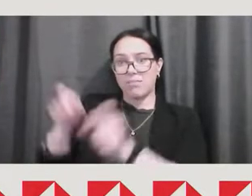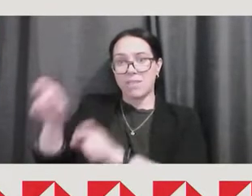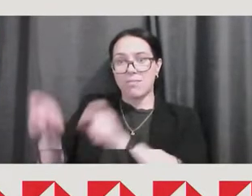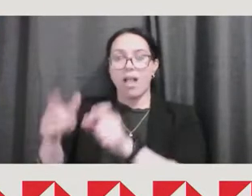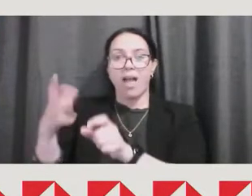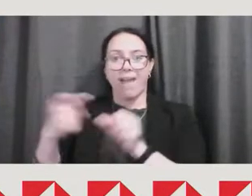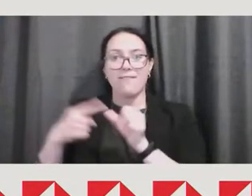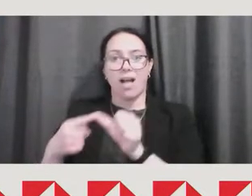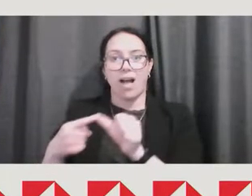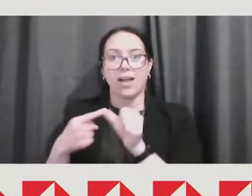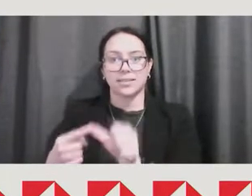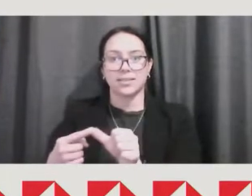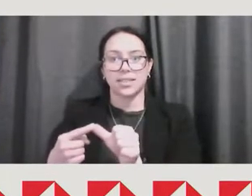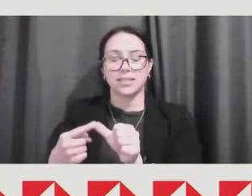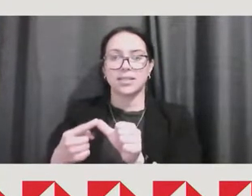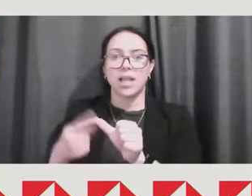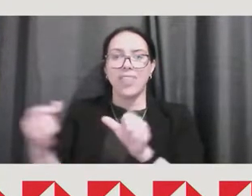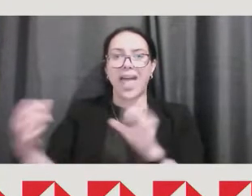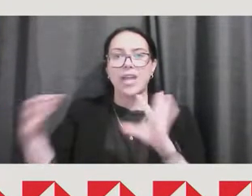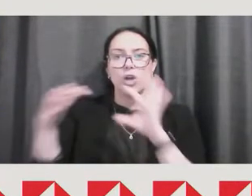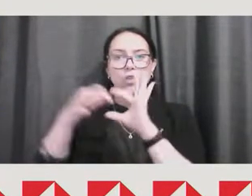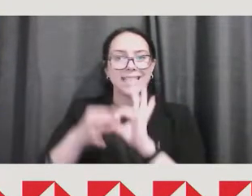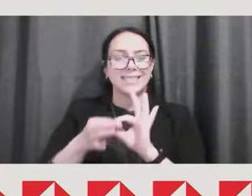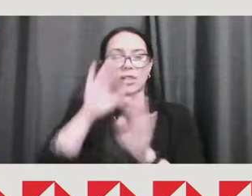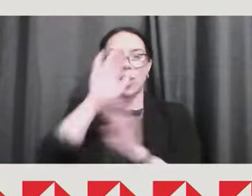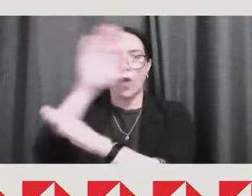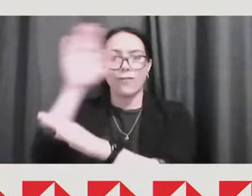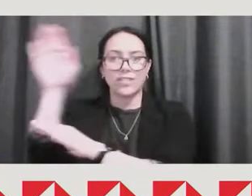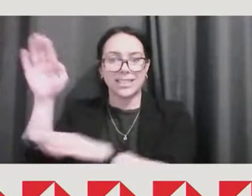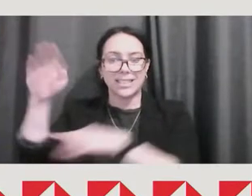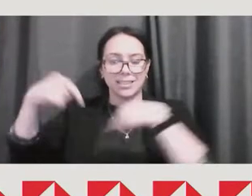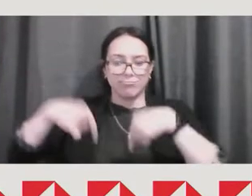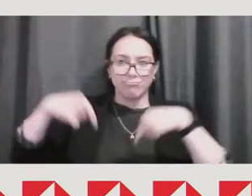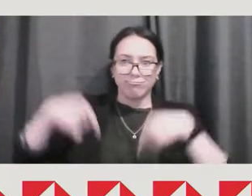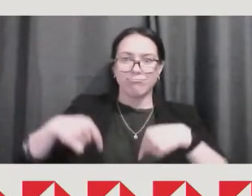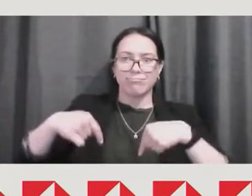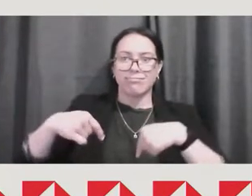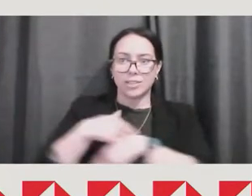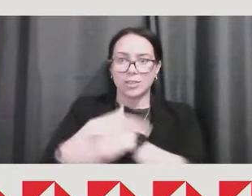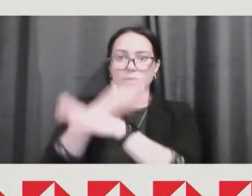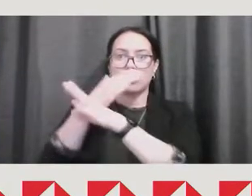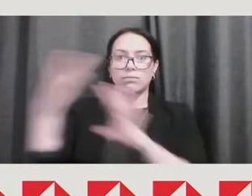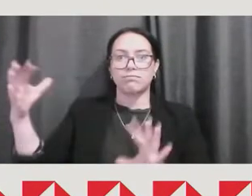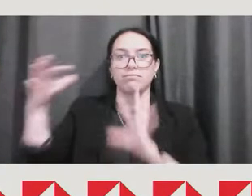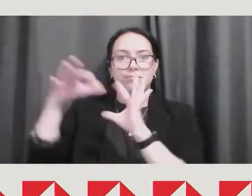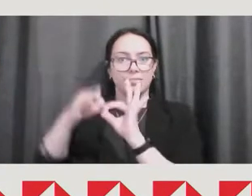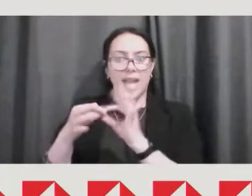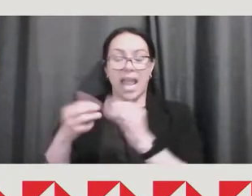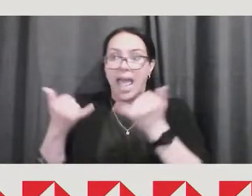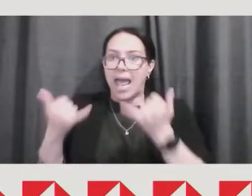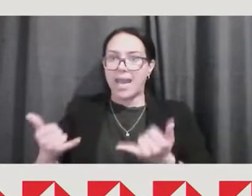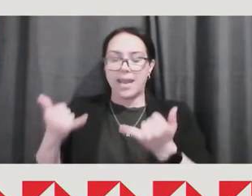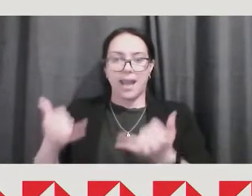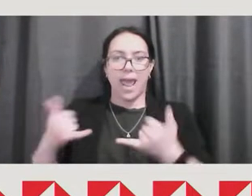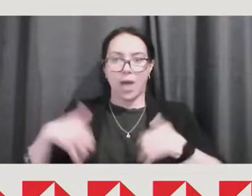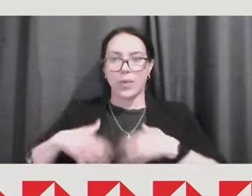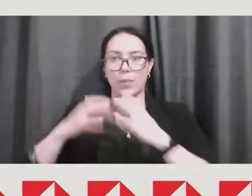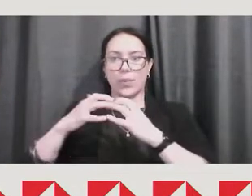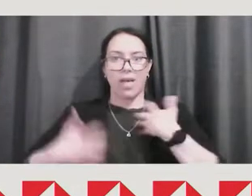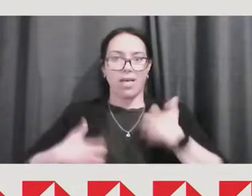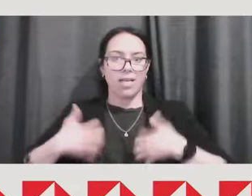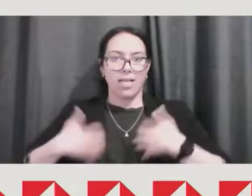over multiple time zones and got their work done and now they thrive in this whole network of creatives that exist